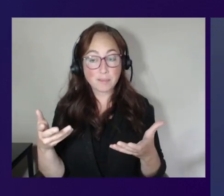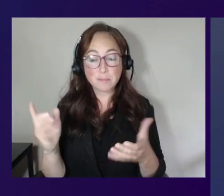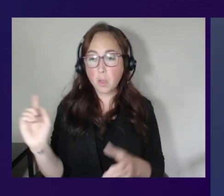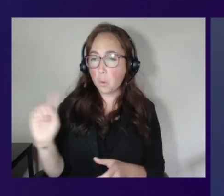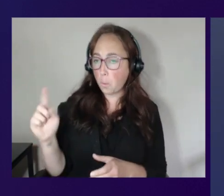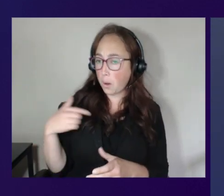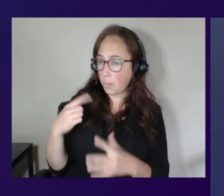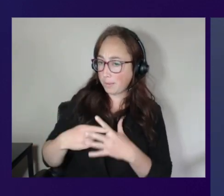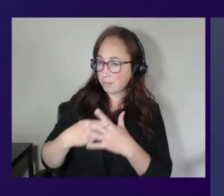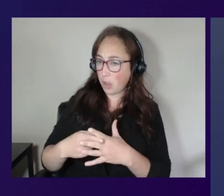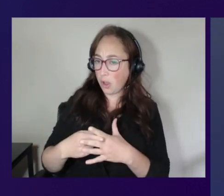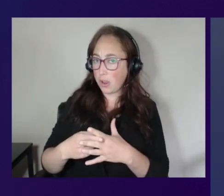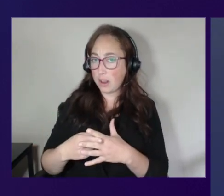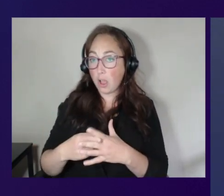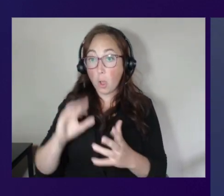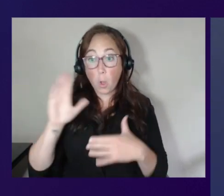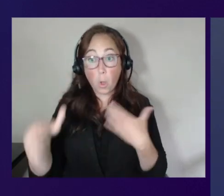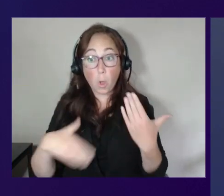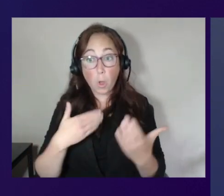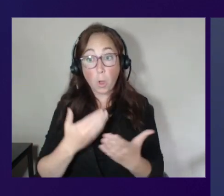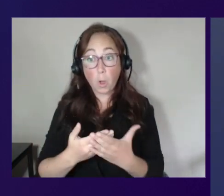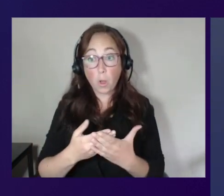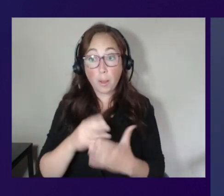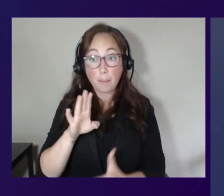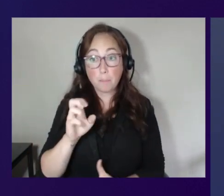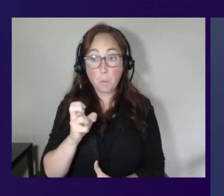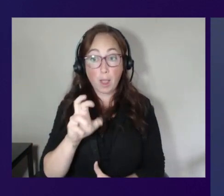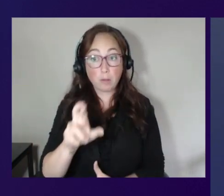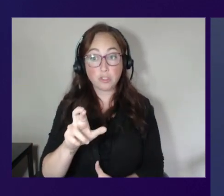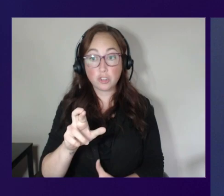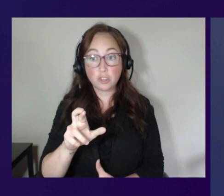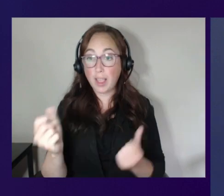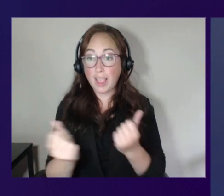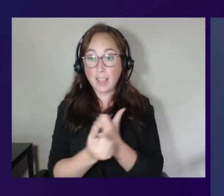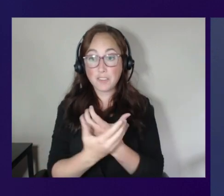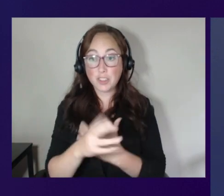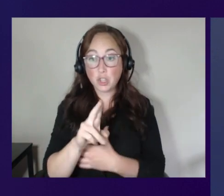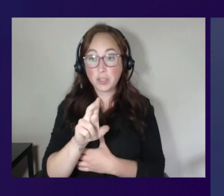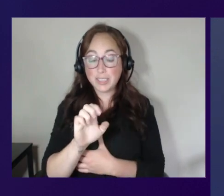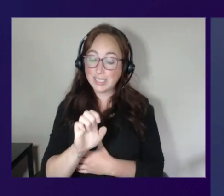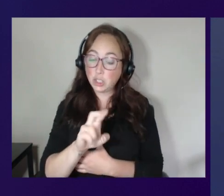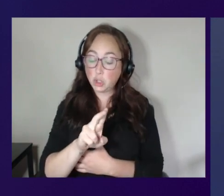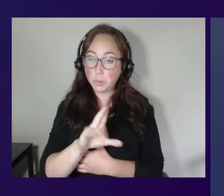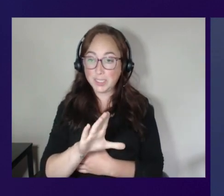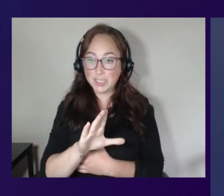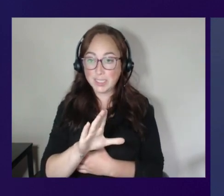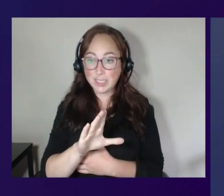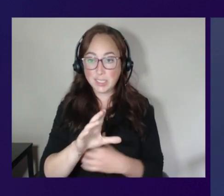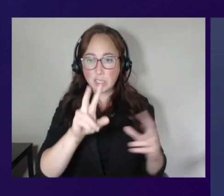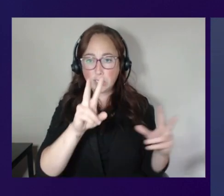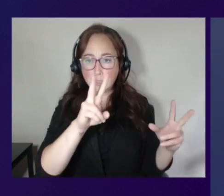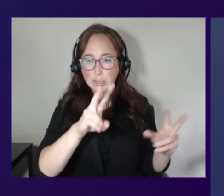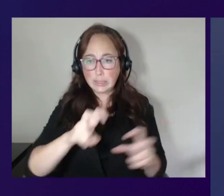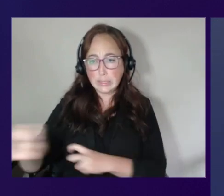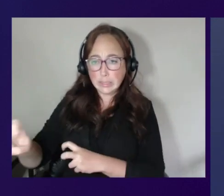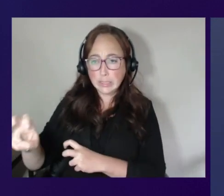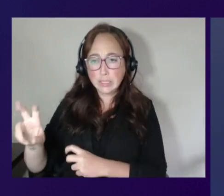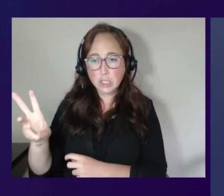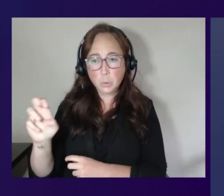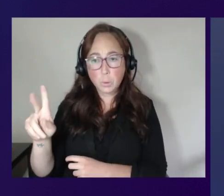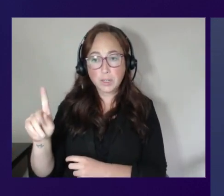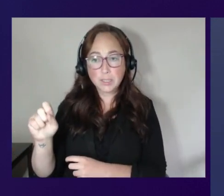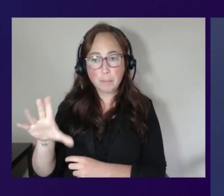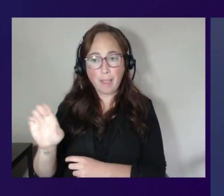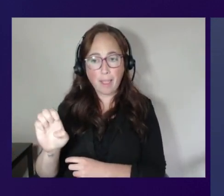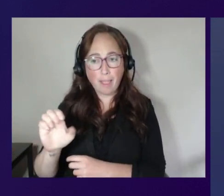I just move all of my browser traffic, everything that my end users are doing all at once over to WorkSpaces Web, or do I do it more